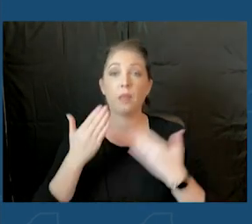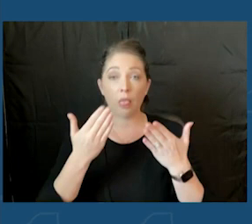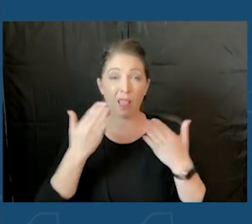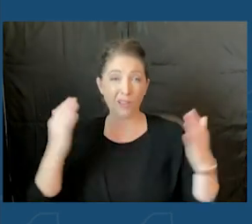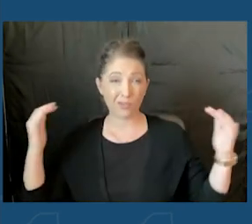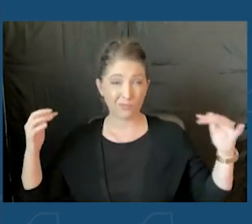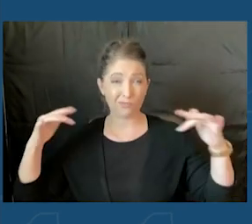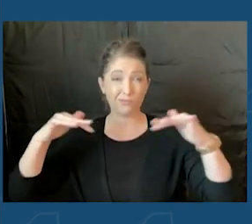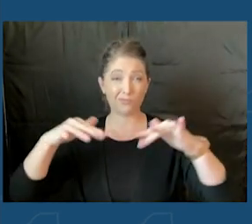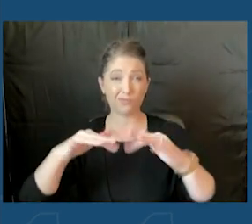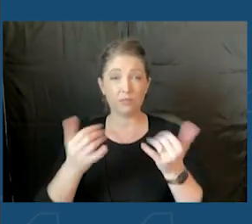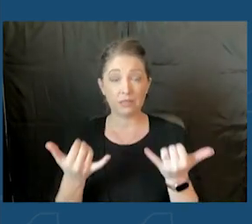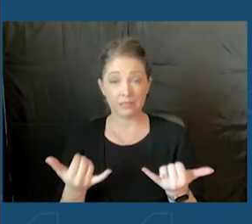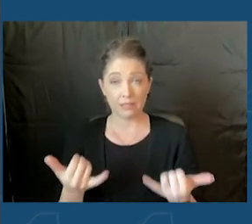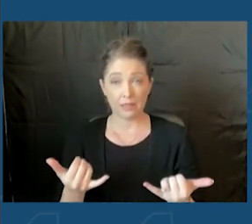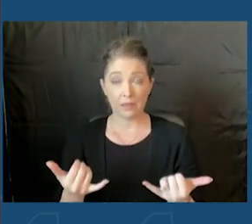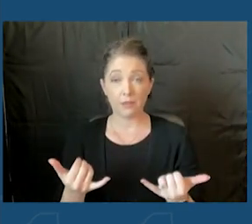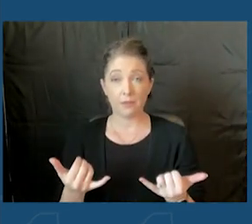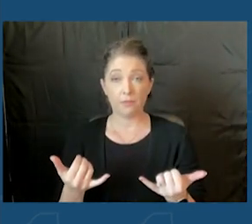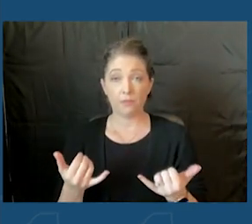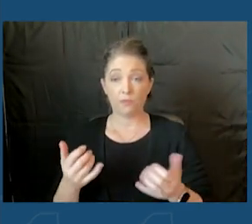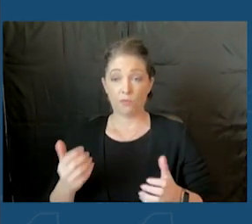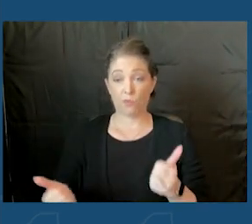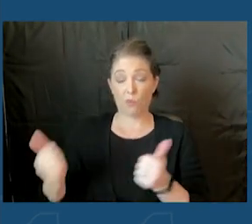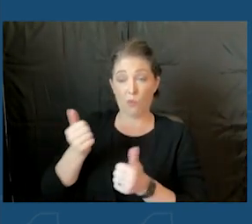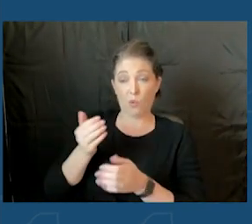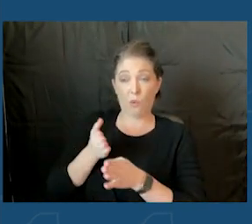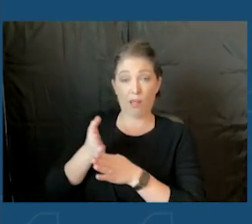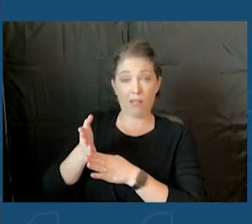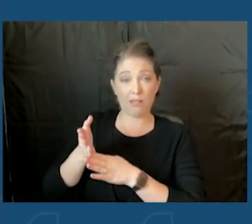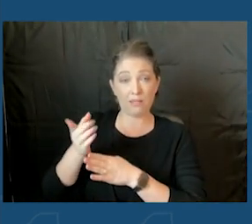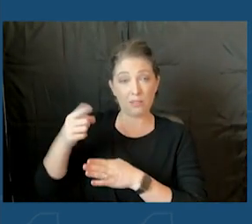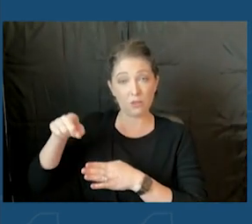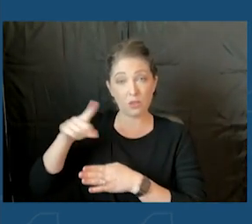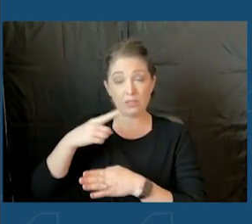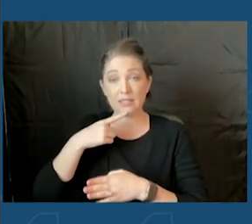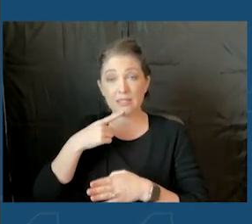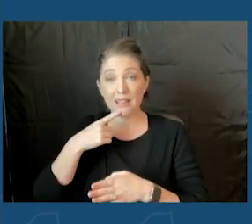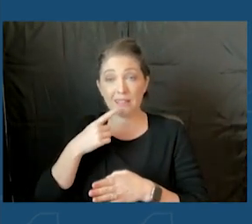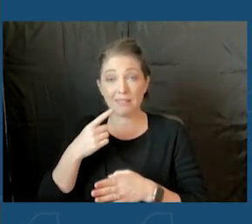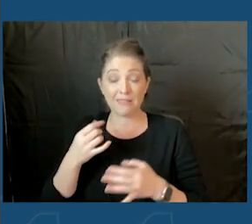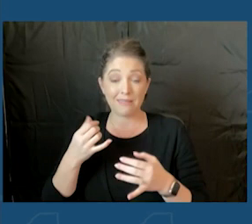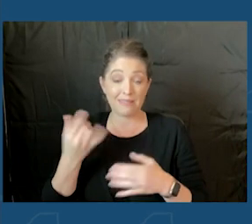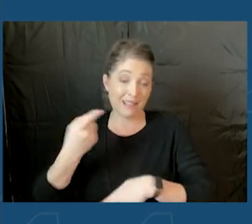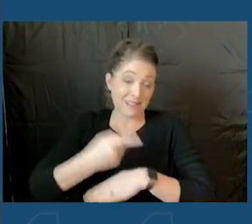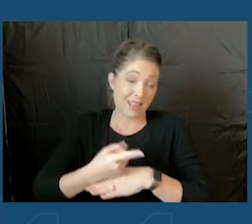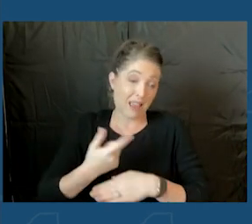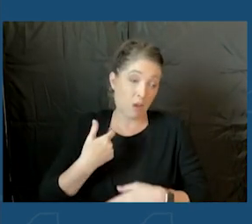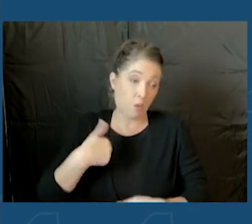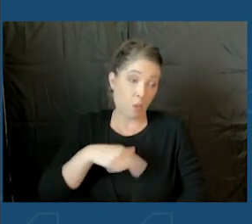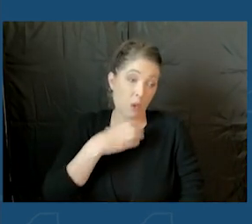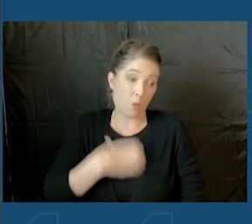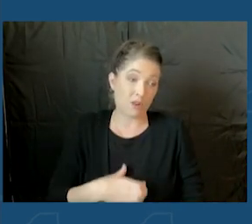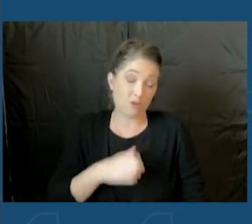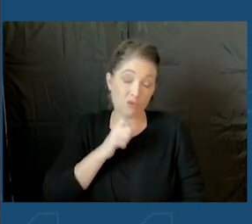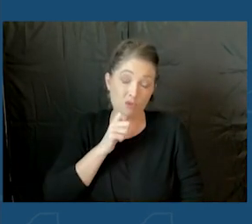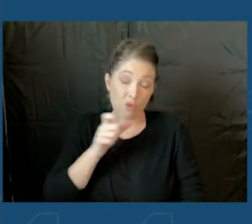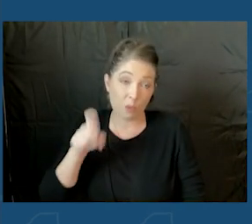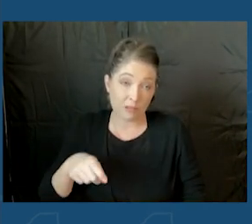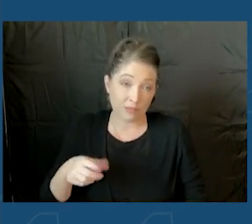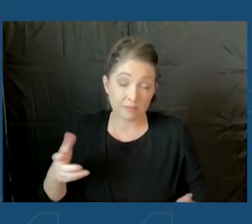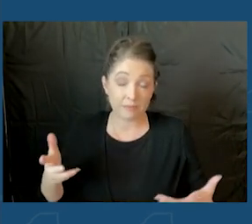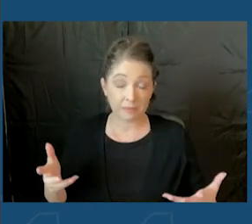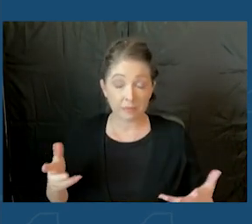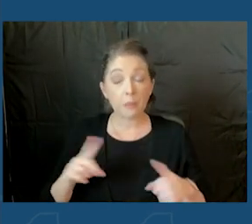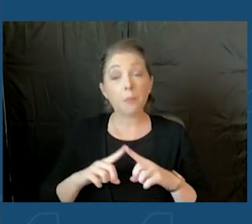As the majority leader says, is a day I wish we didn't have to come and be here. but I'm so proud of the